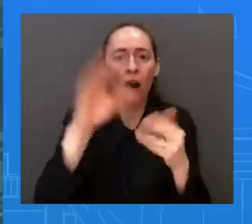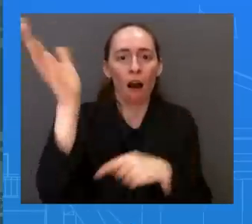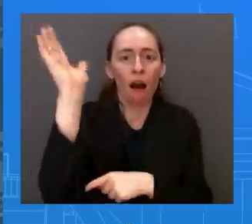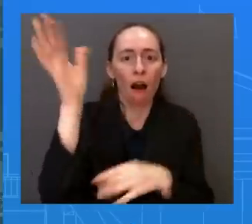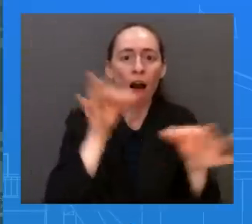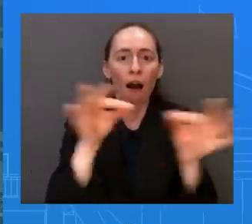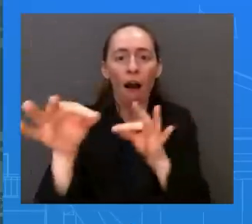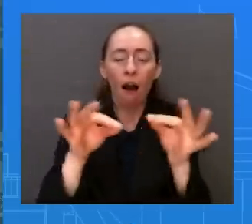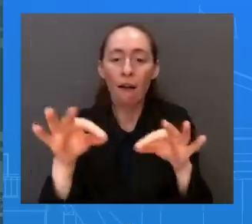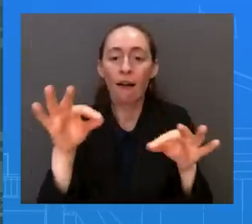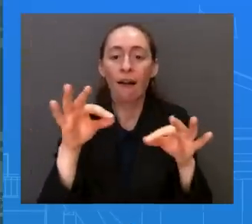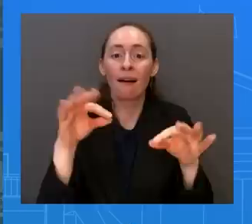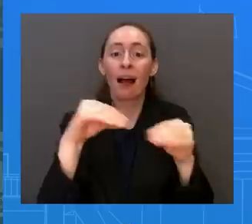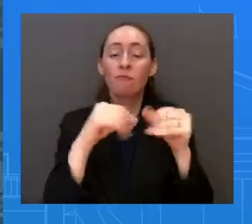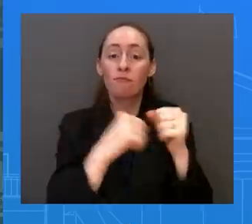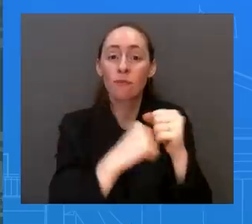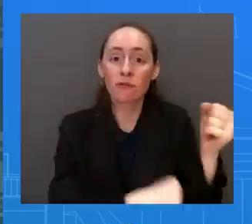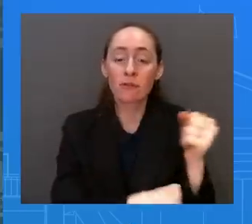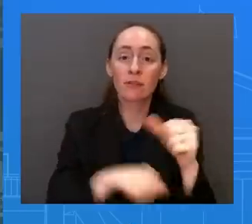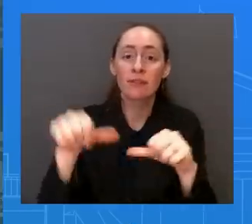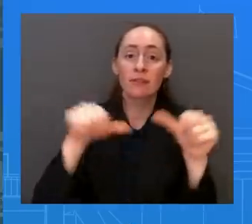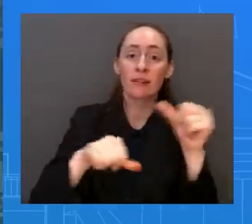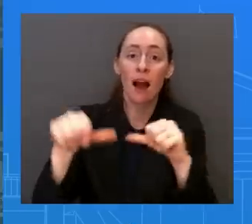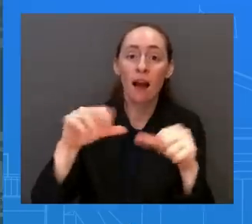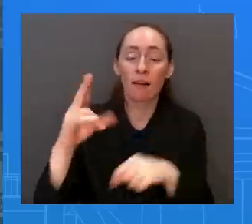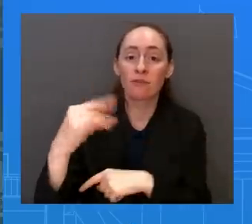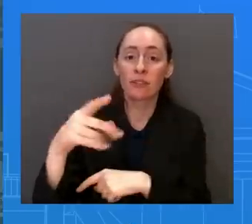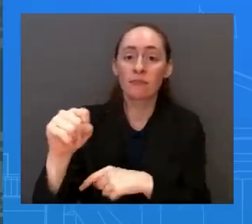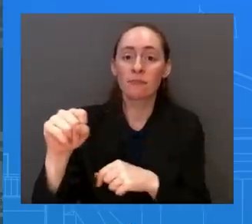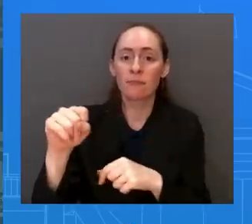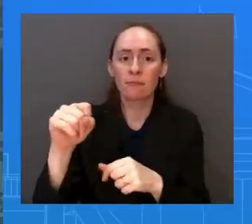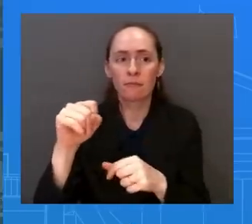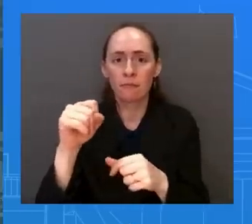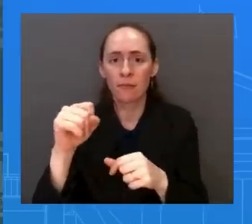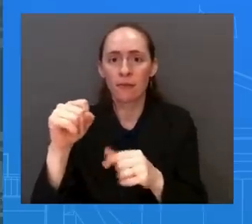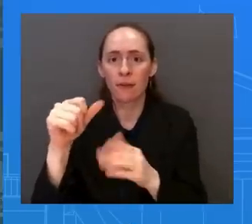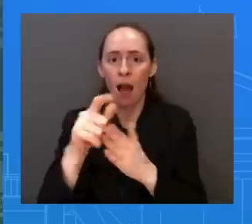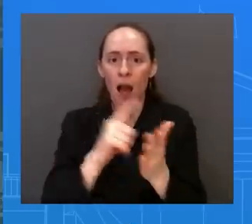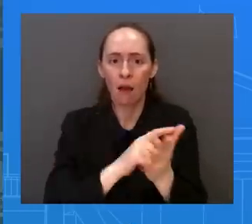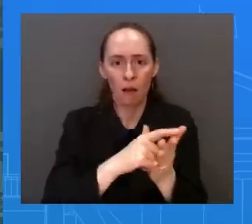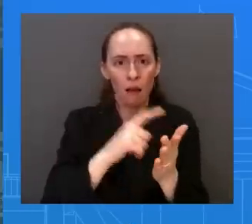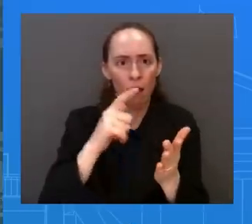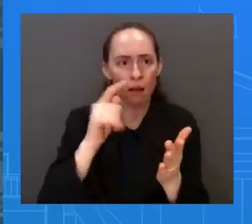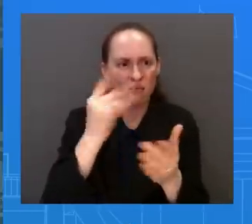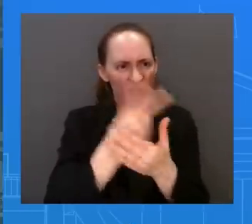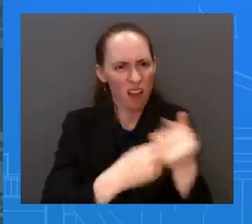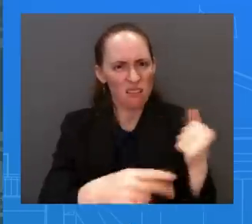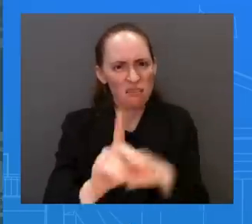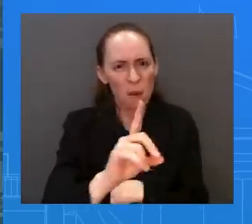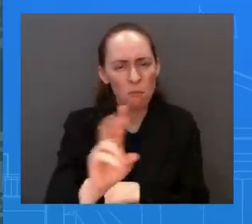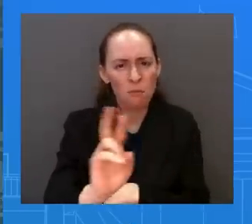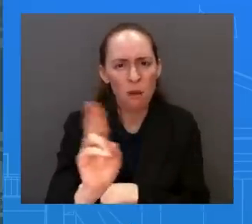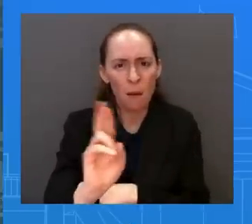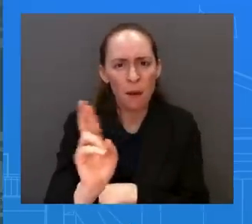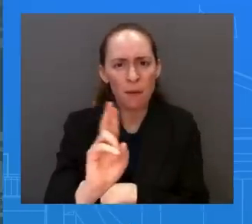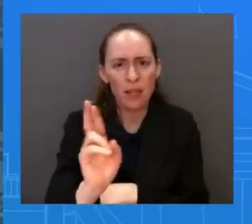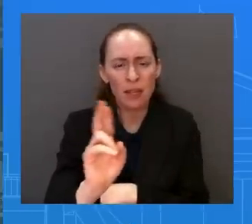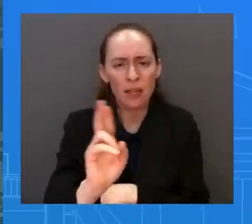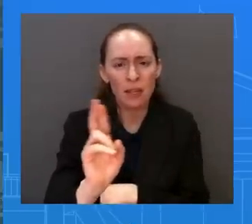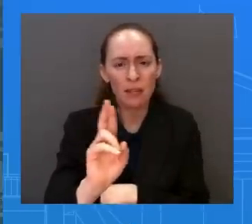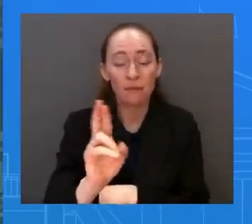able to make that happen. It was because of the Inflation Reduction Act. If you hear the message that was coming out of Democrats